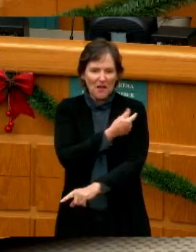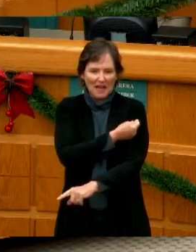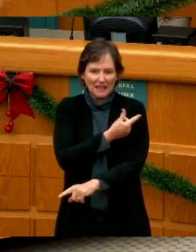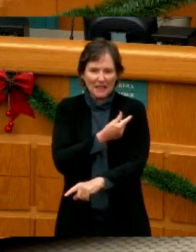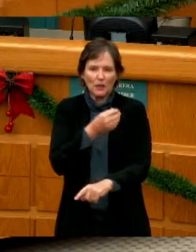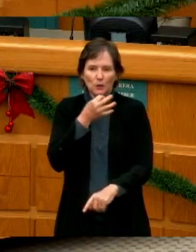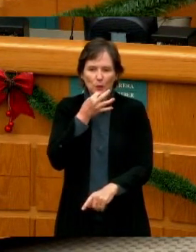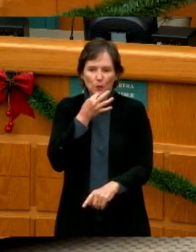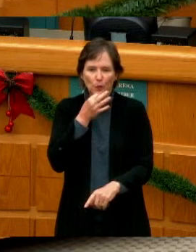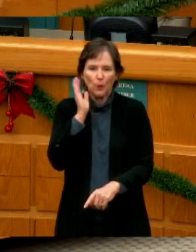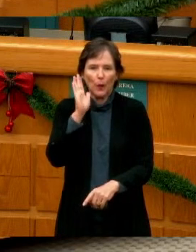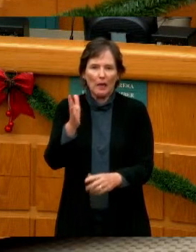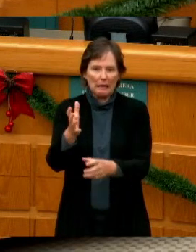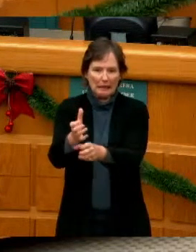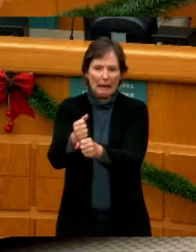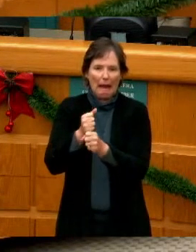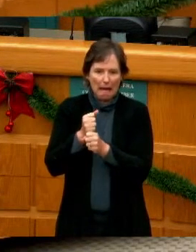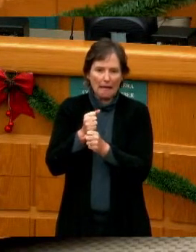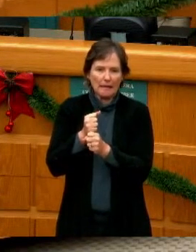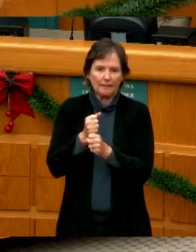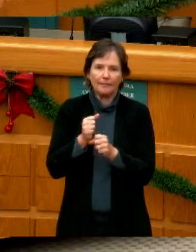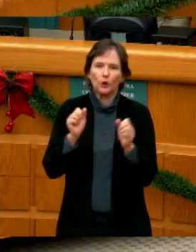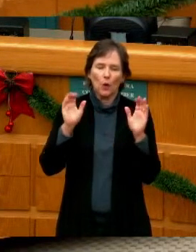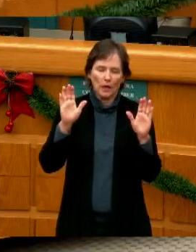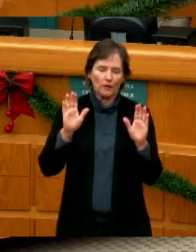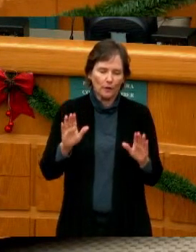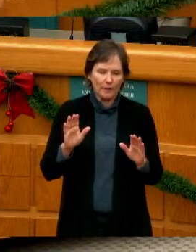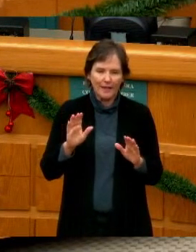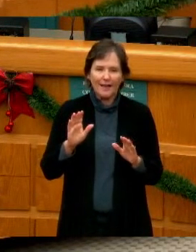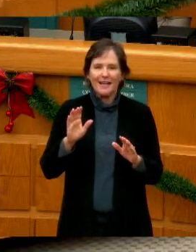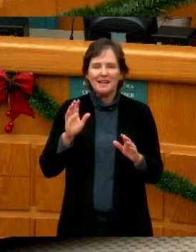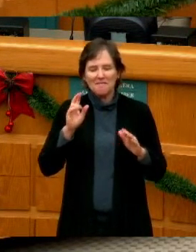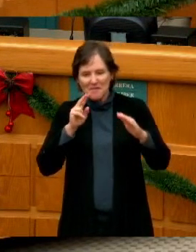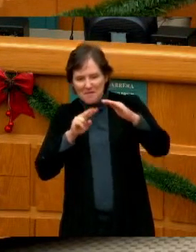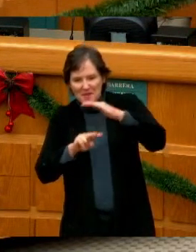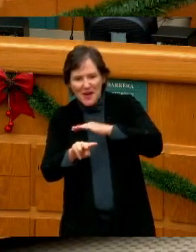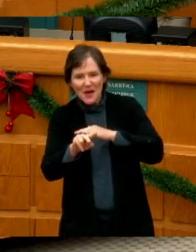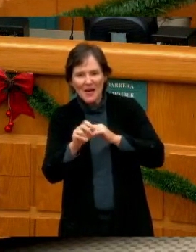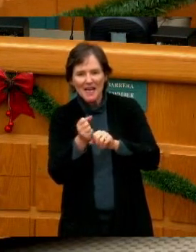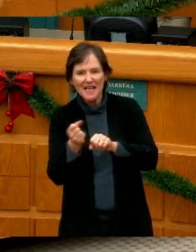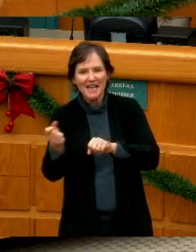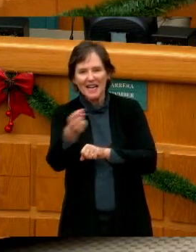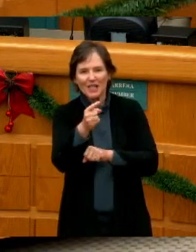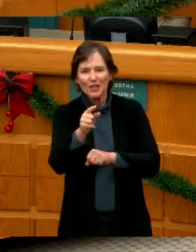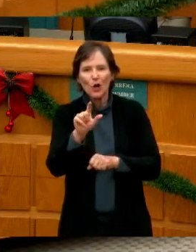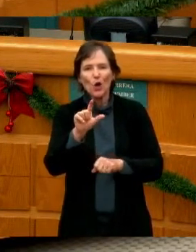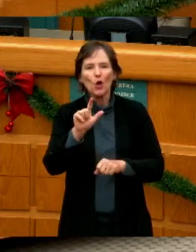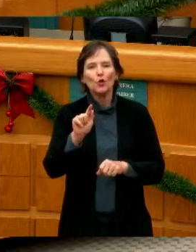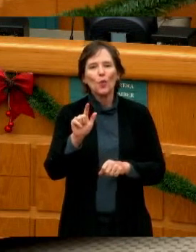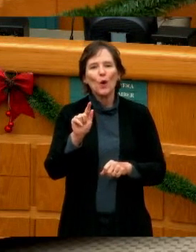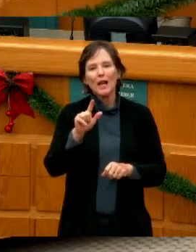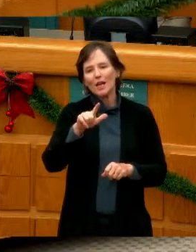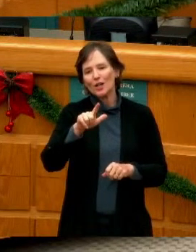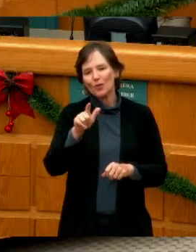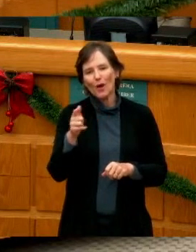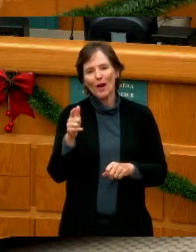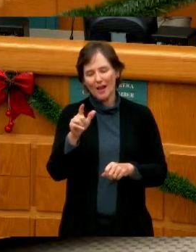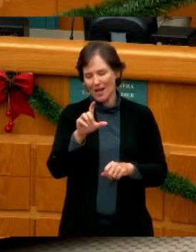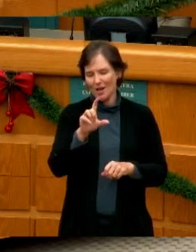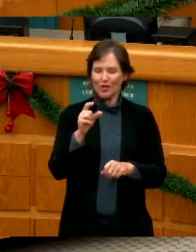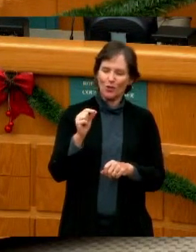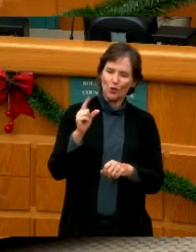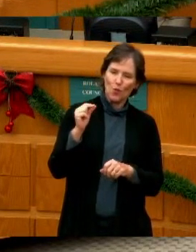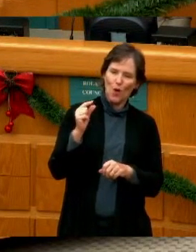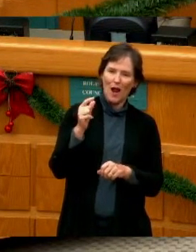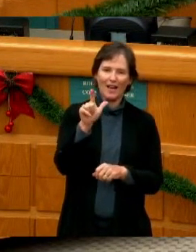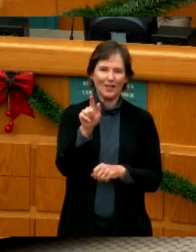way shortly, that makes 2021 look a whole lot brighter than